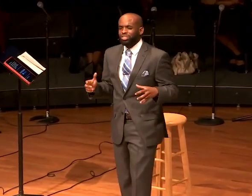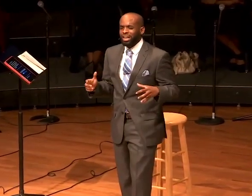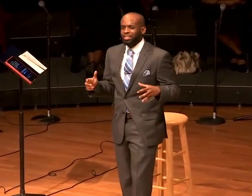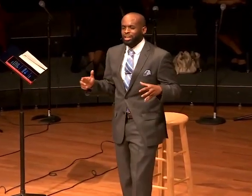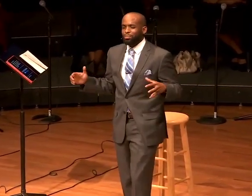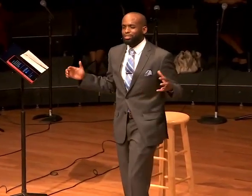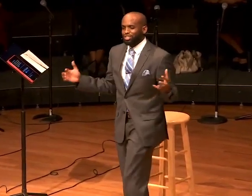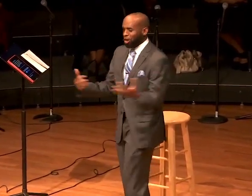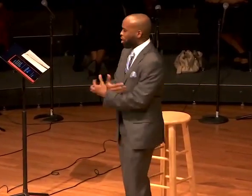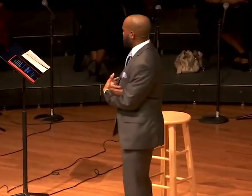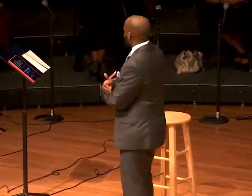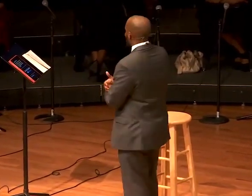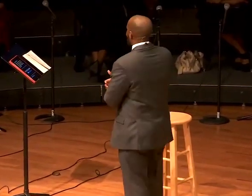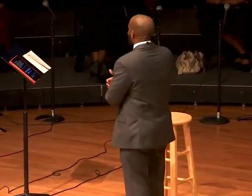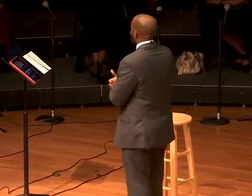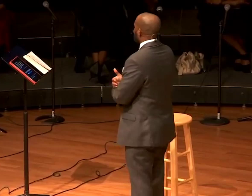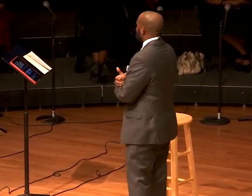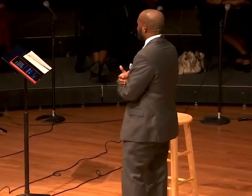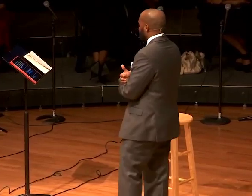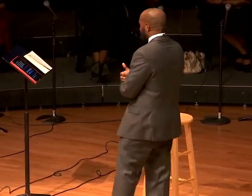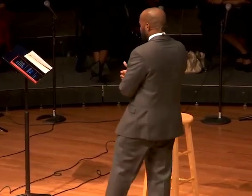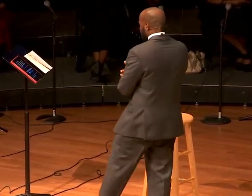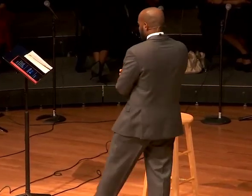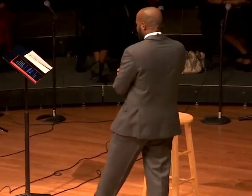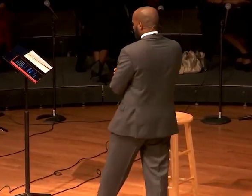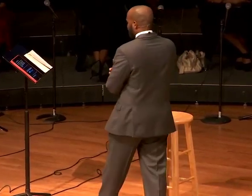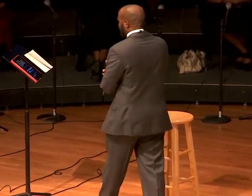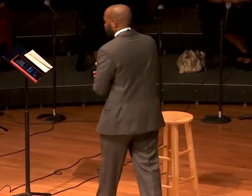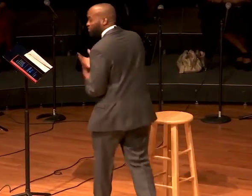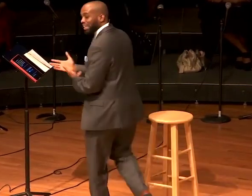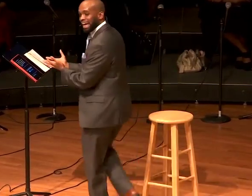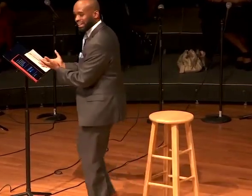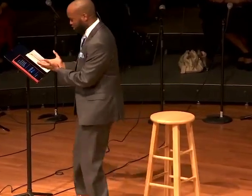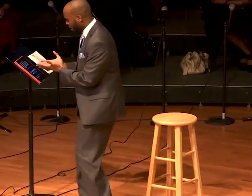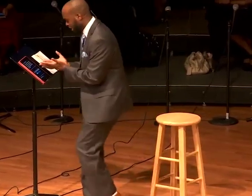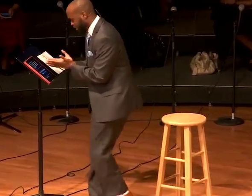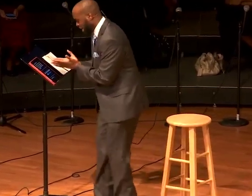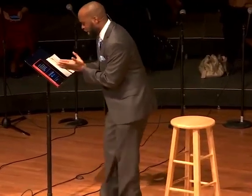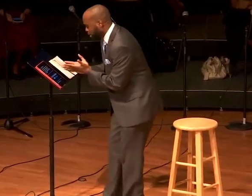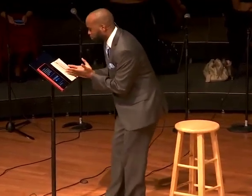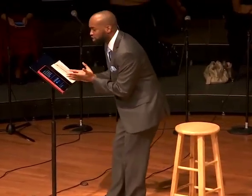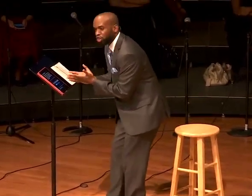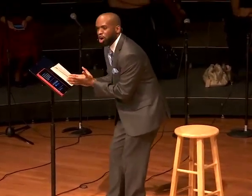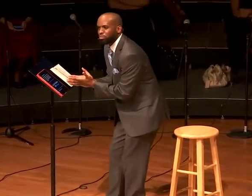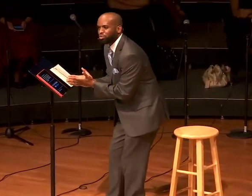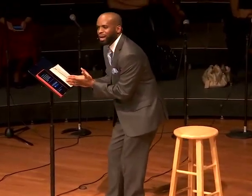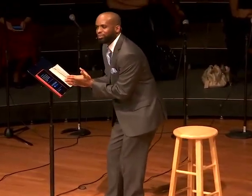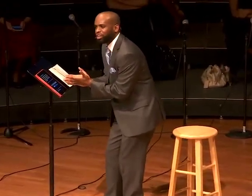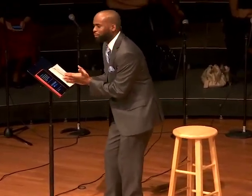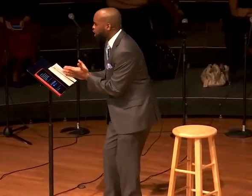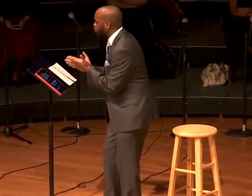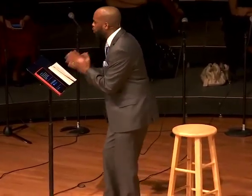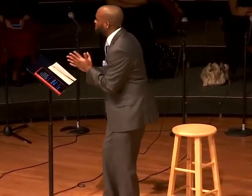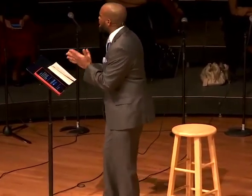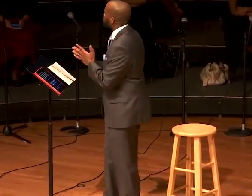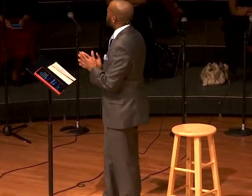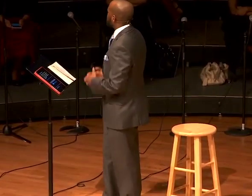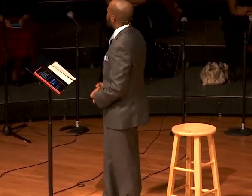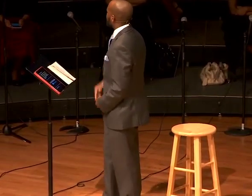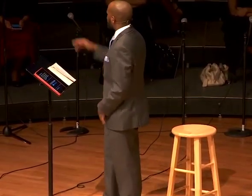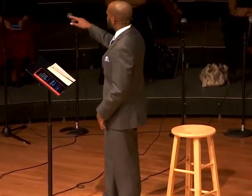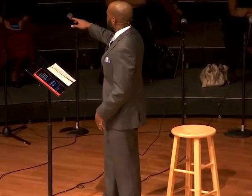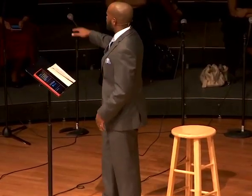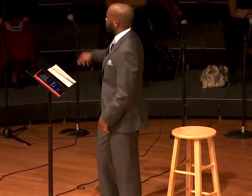the Bible says he puts his arms around him. Do you see that? It's right there. He put his arms around him. What does